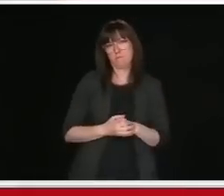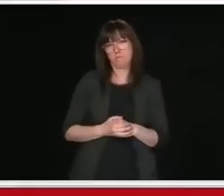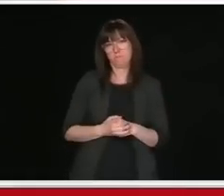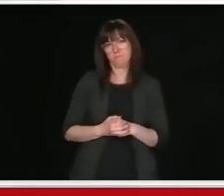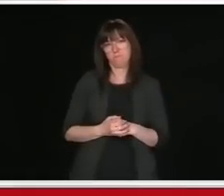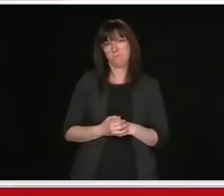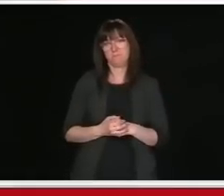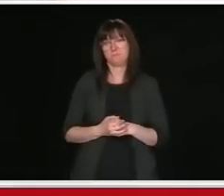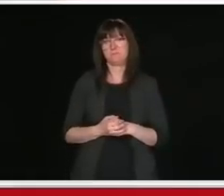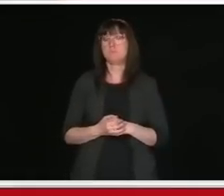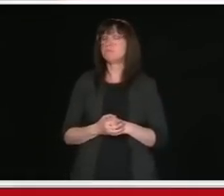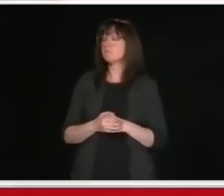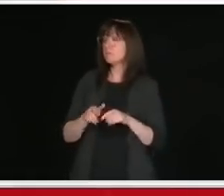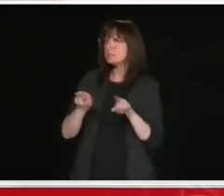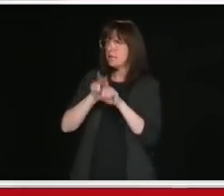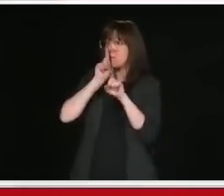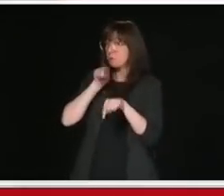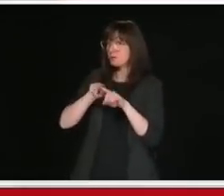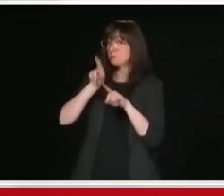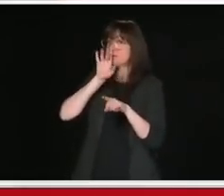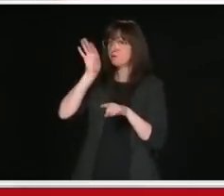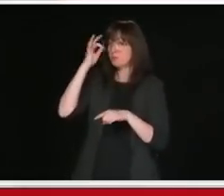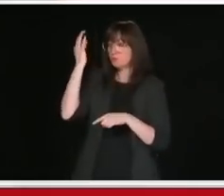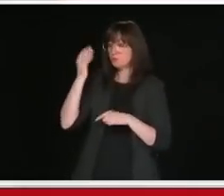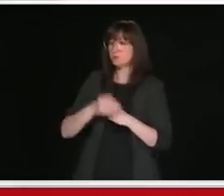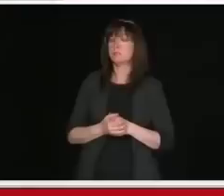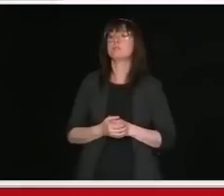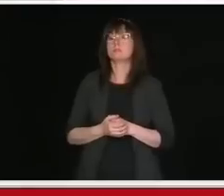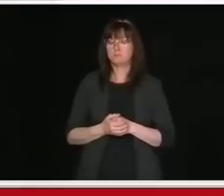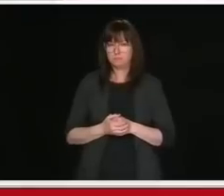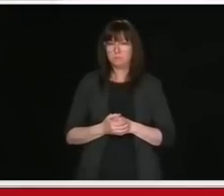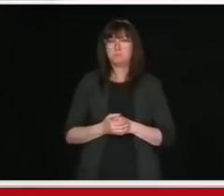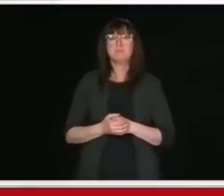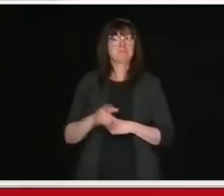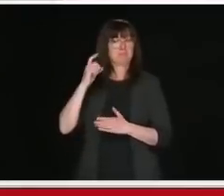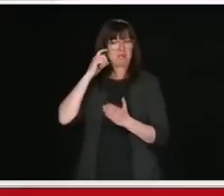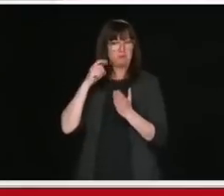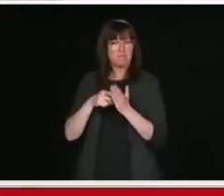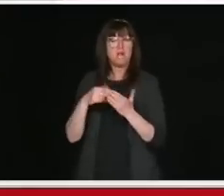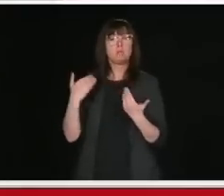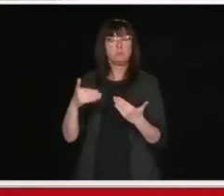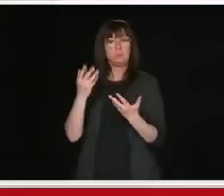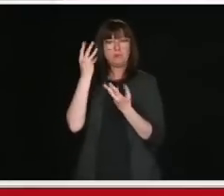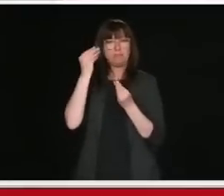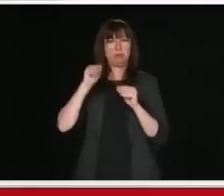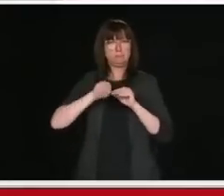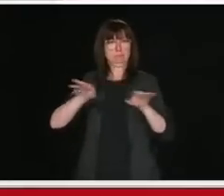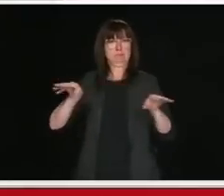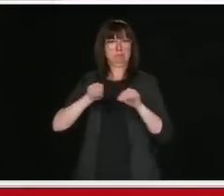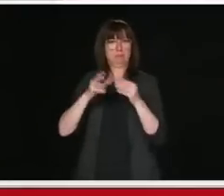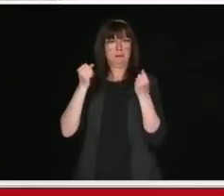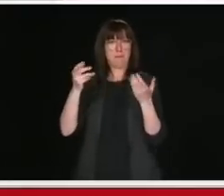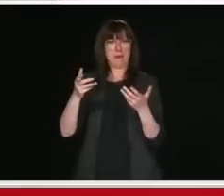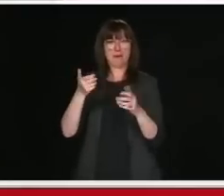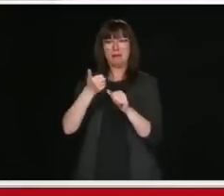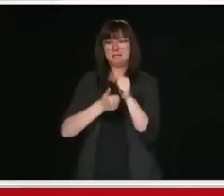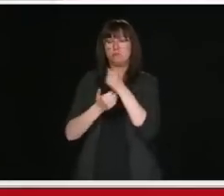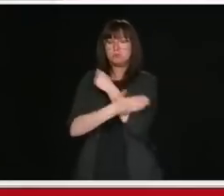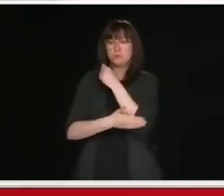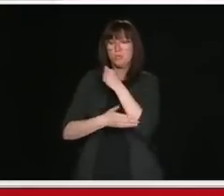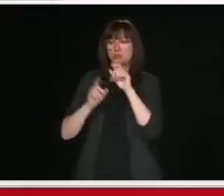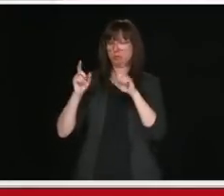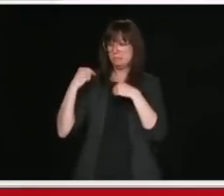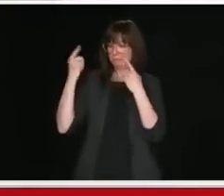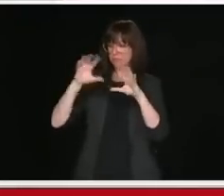We acknowledge that there's much information on what different countries have did and tried, and we can look at